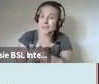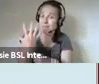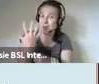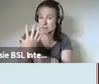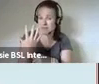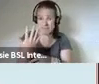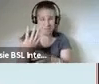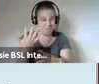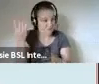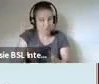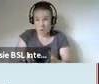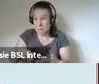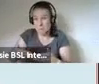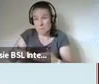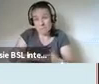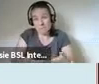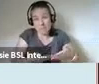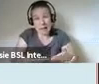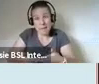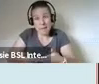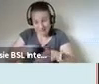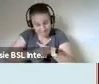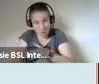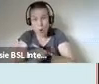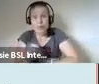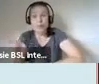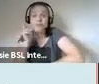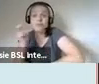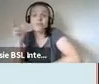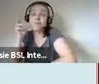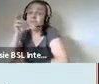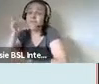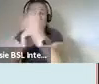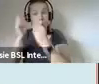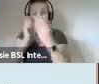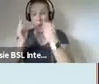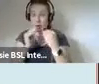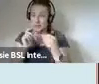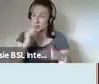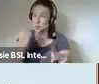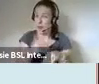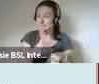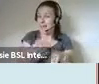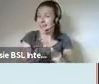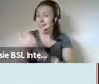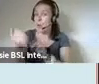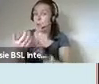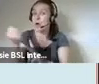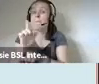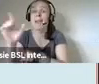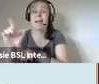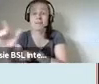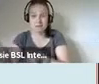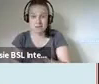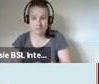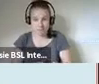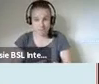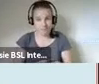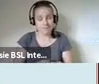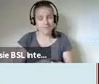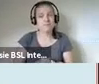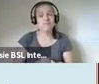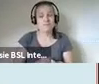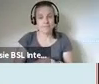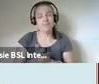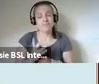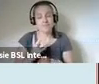children were born and lead to inequalities in outcomes. Also, evidence suggests that failure to recognize the right to inclusion